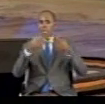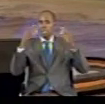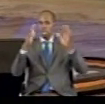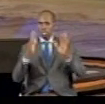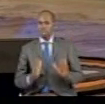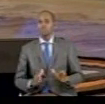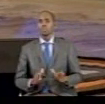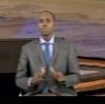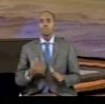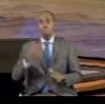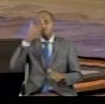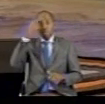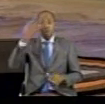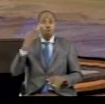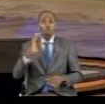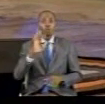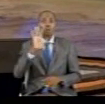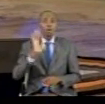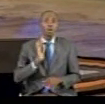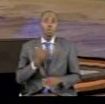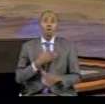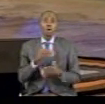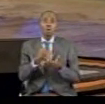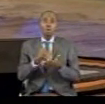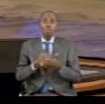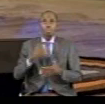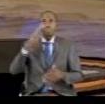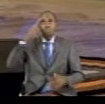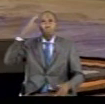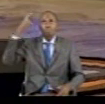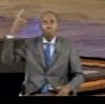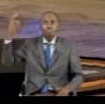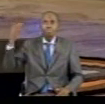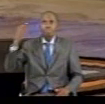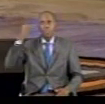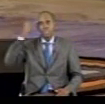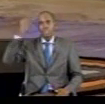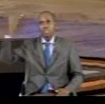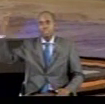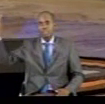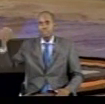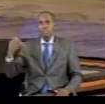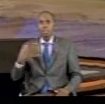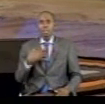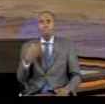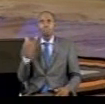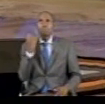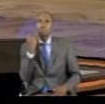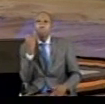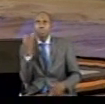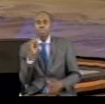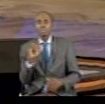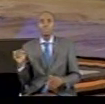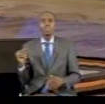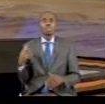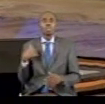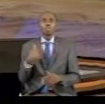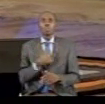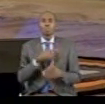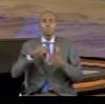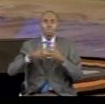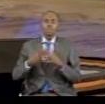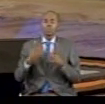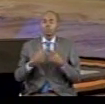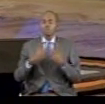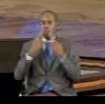our supposition, we're troubled, and then we begin to cry. We even lose our appetite,